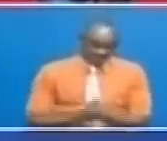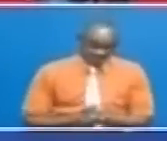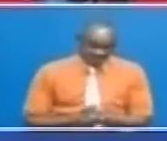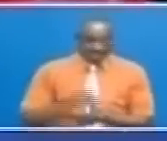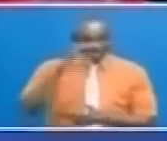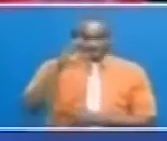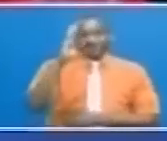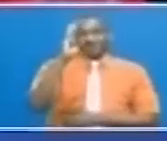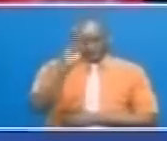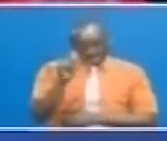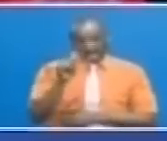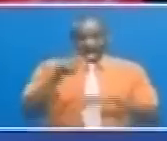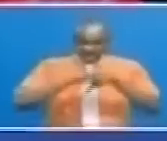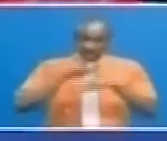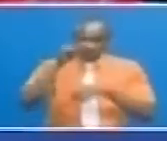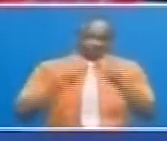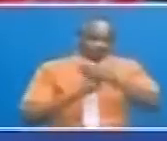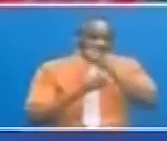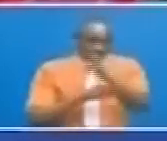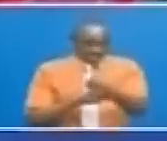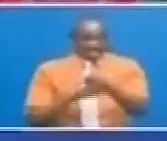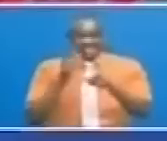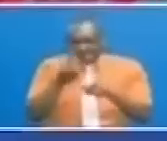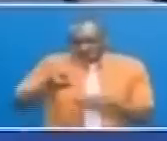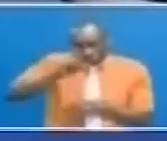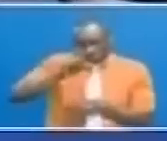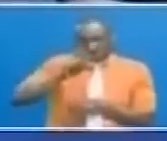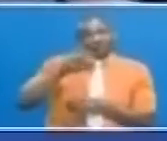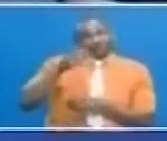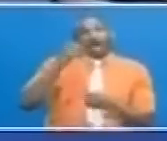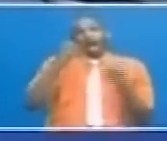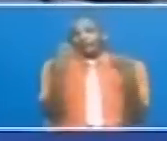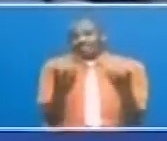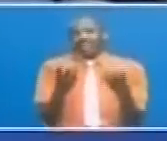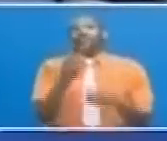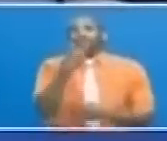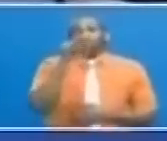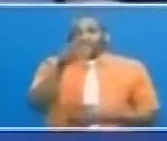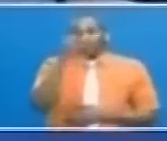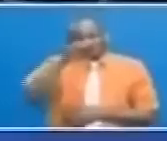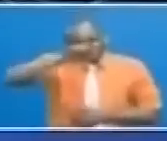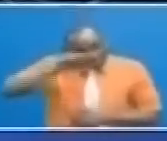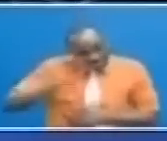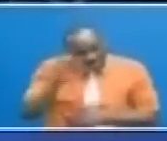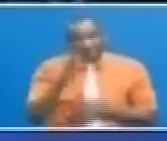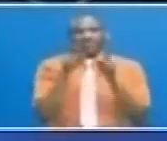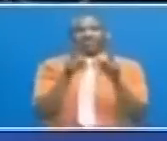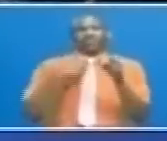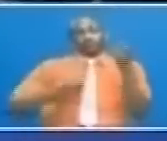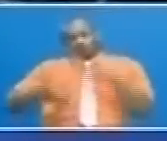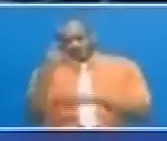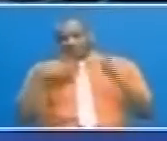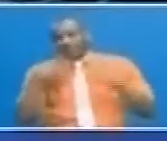CBA Africa, who are the event's main sponsors, have increased this year's prize fund to 2.5 million shillings in a bid to